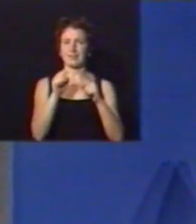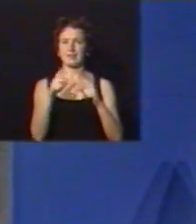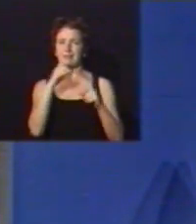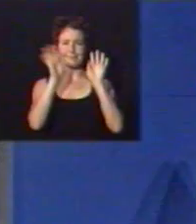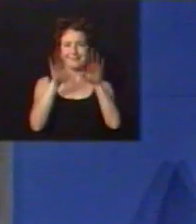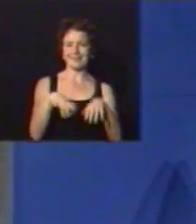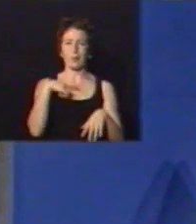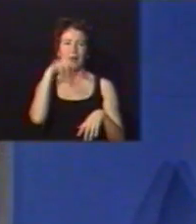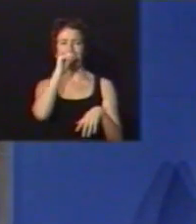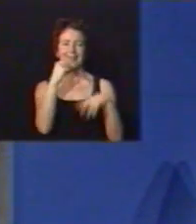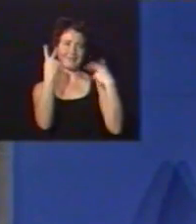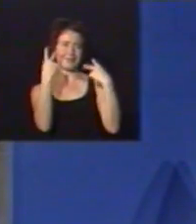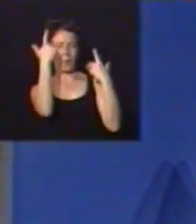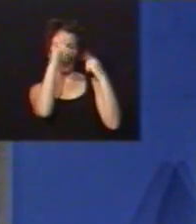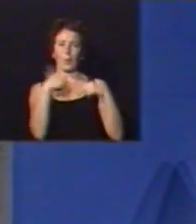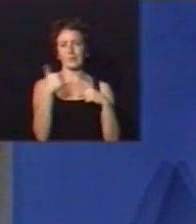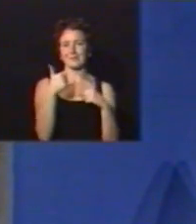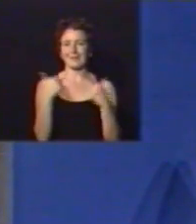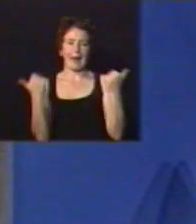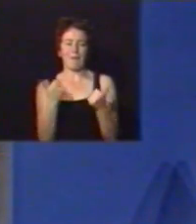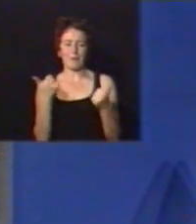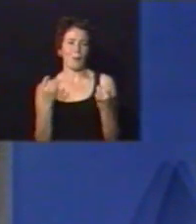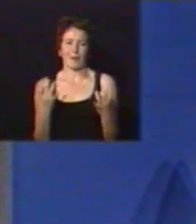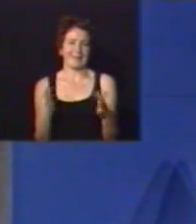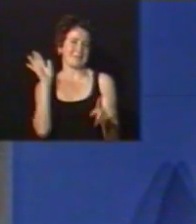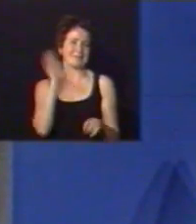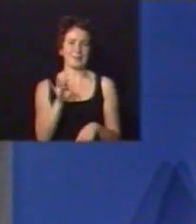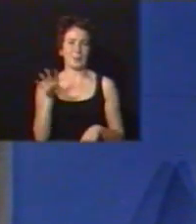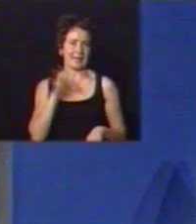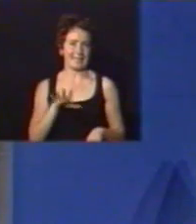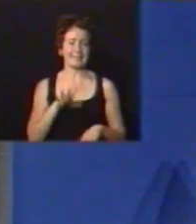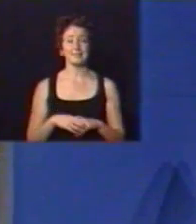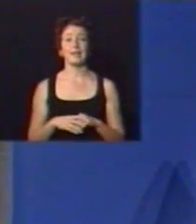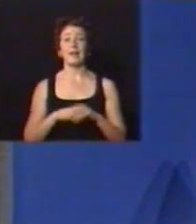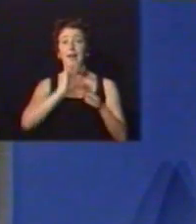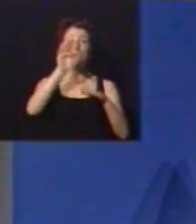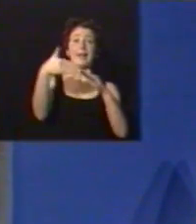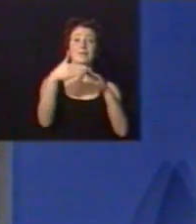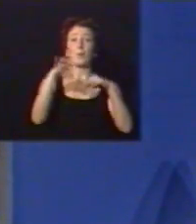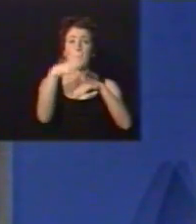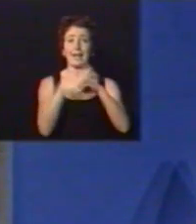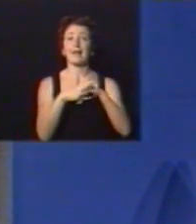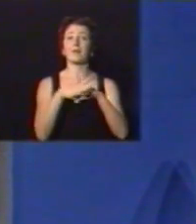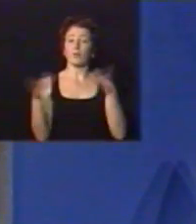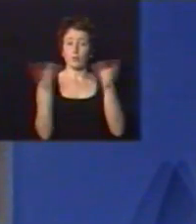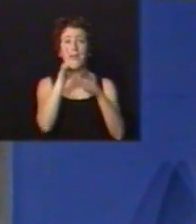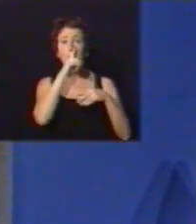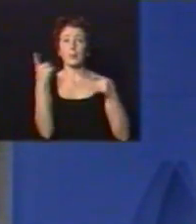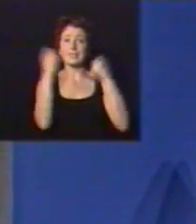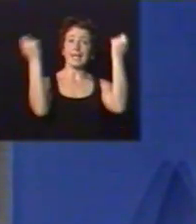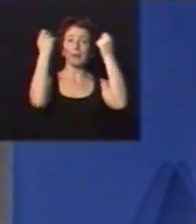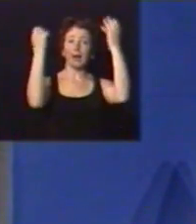enough to each other already." As a point towards the end, the party for the celebrating their union